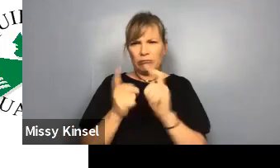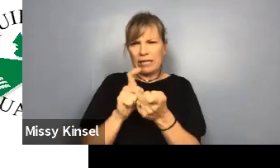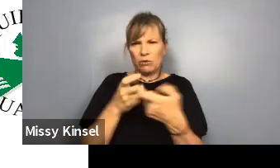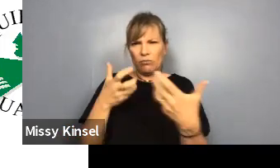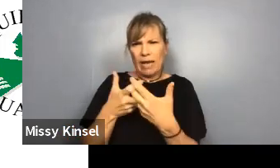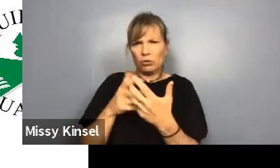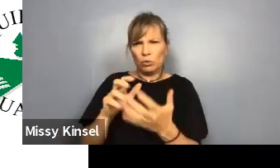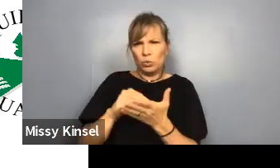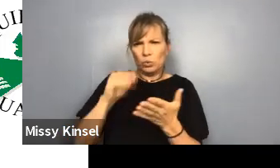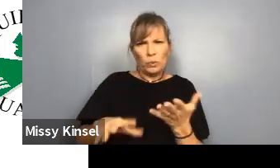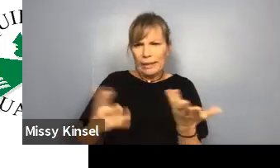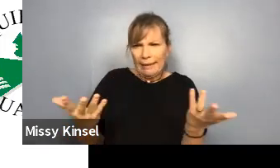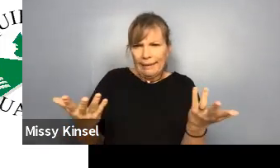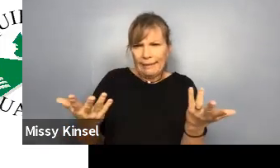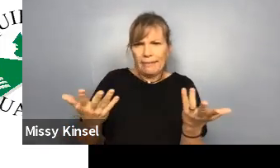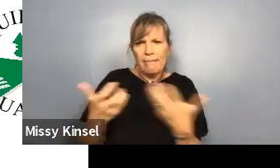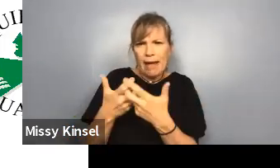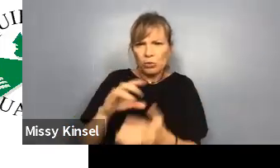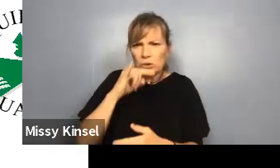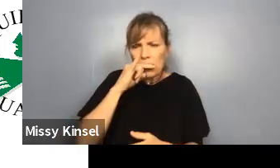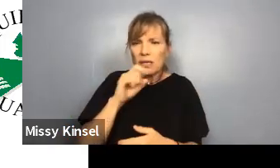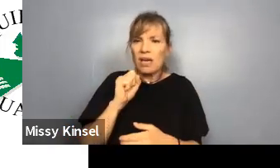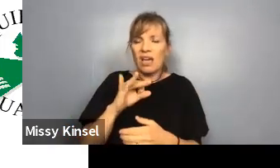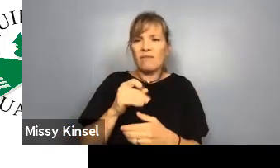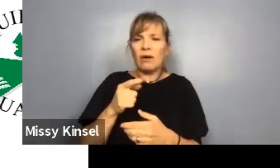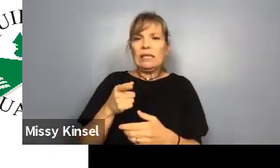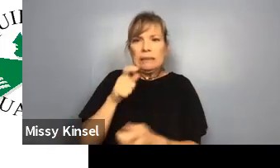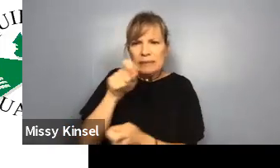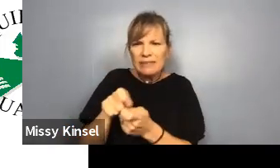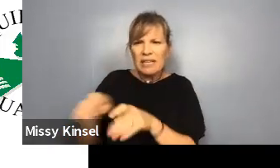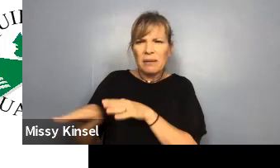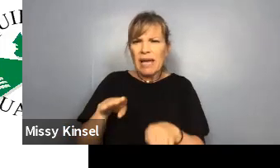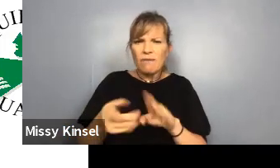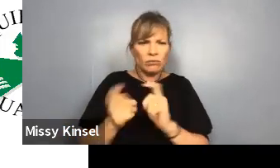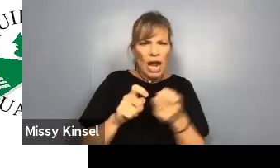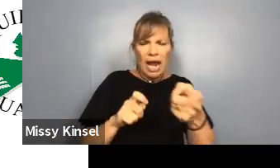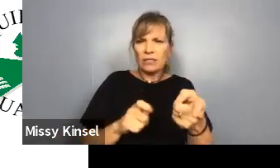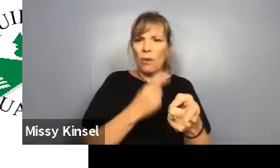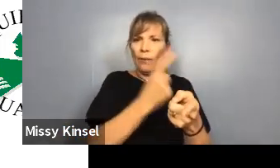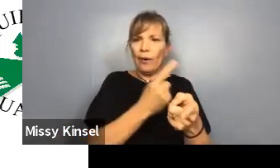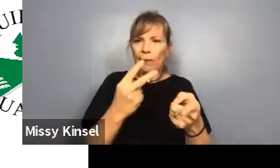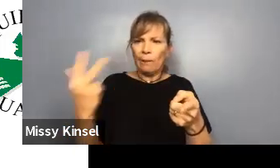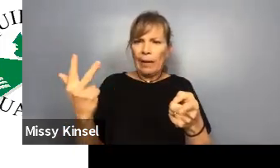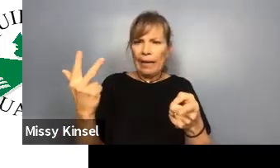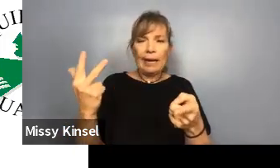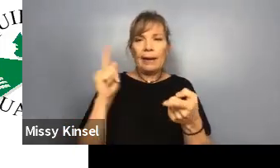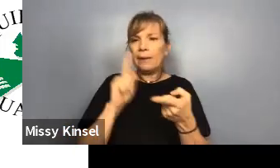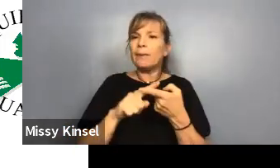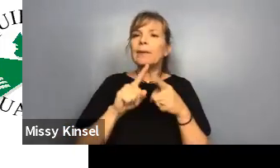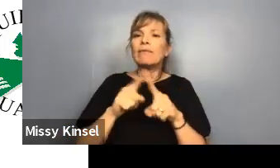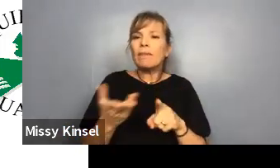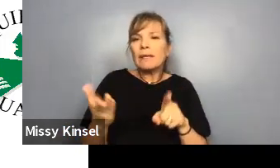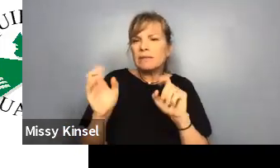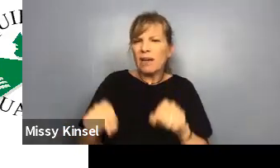your child or student. If they're having any sort of behaviors, you can change these 1, 2s, and 3s, you know, to different